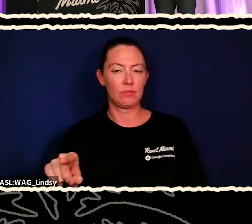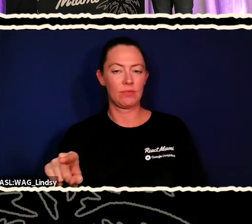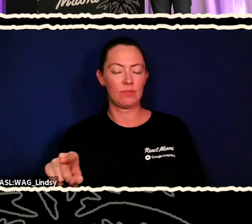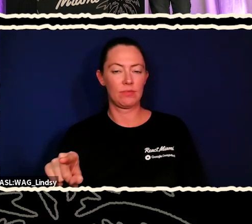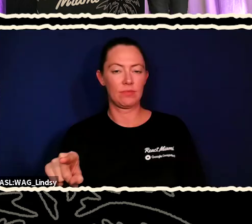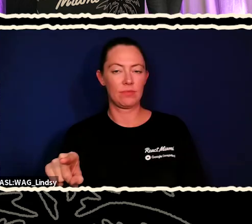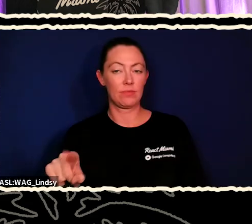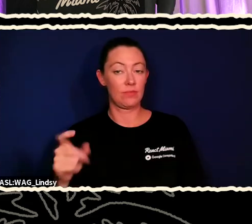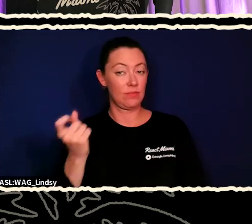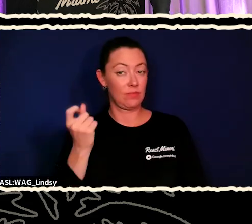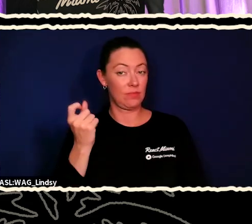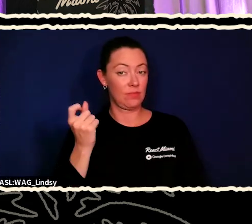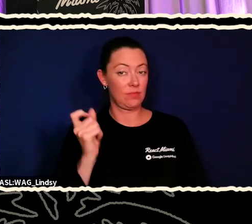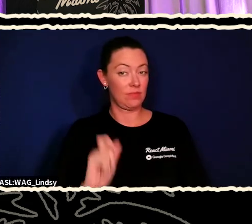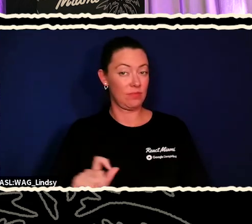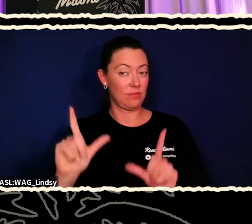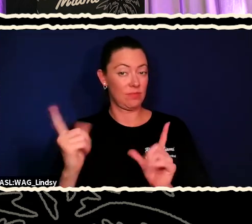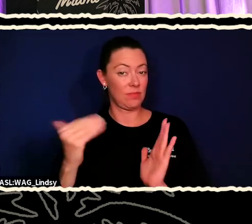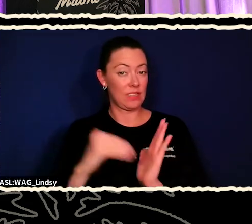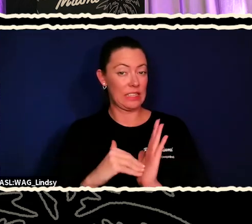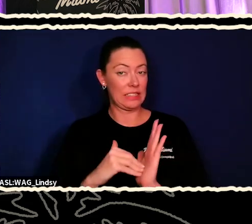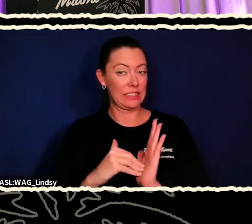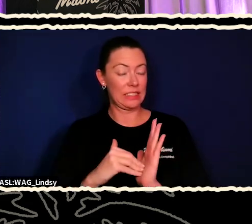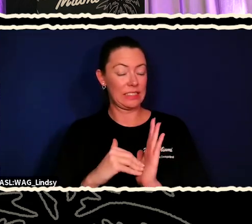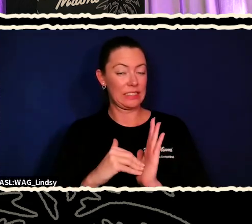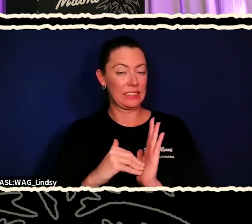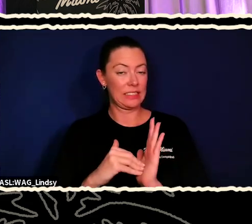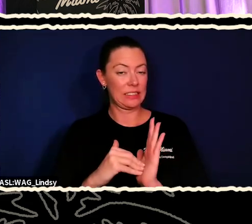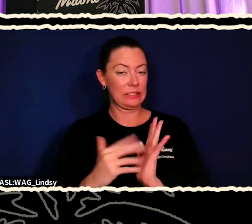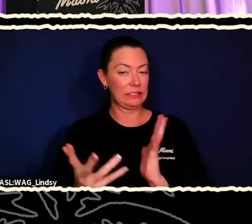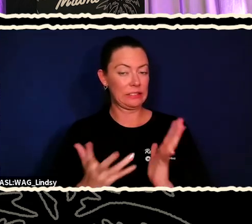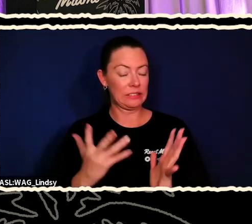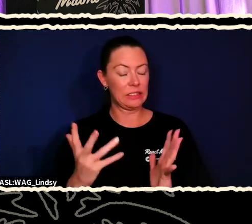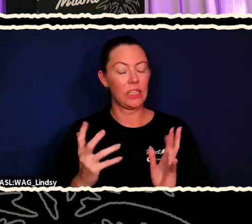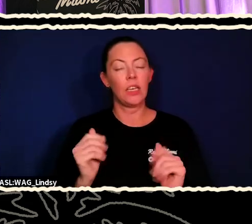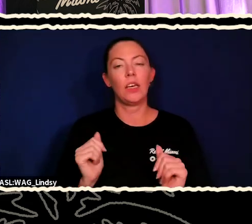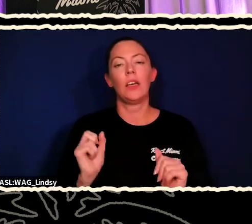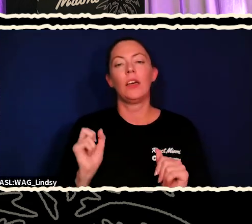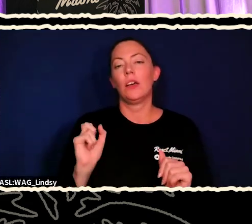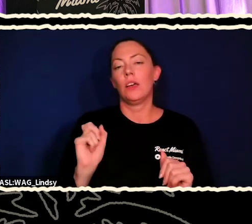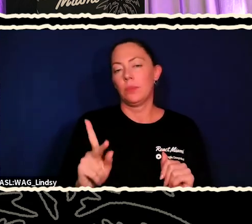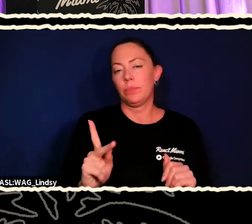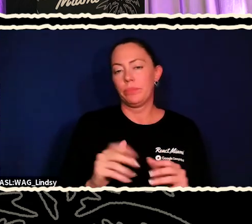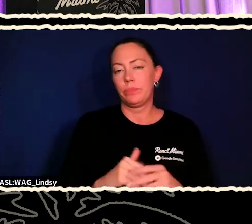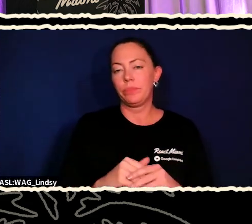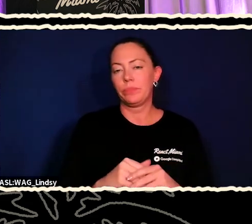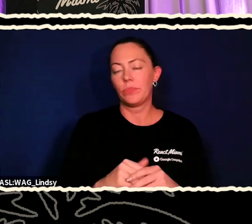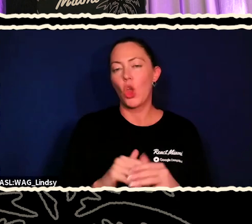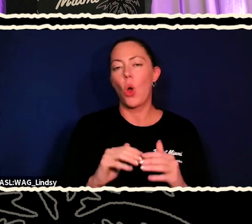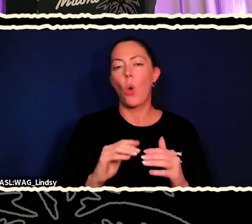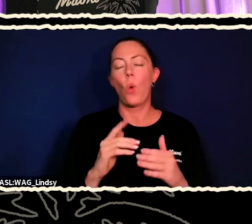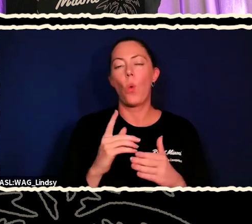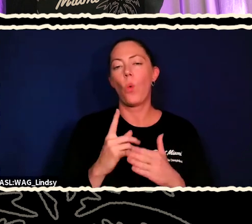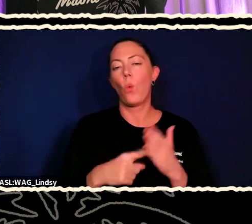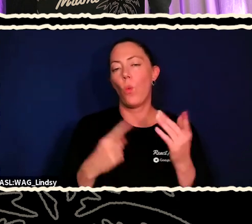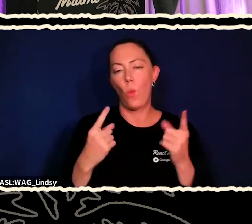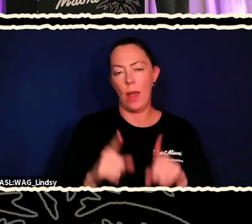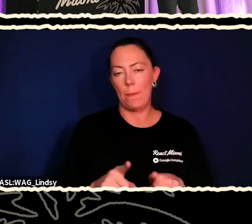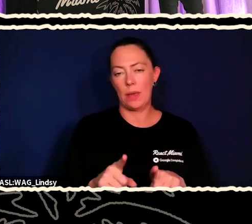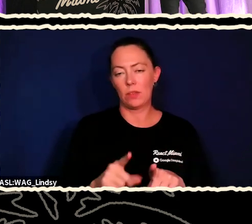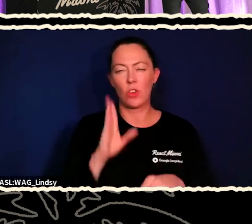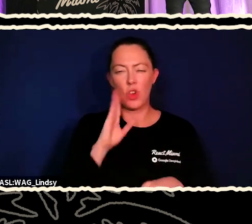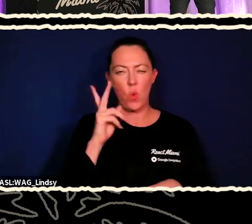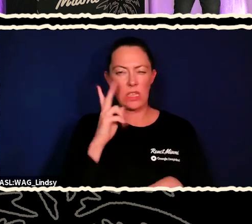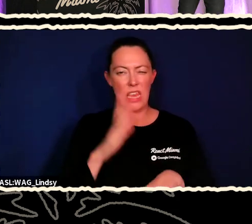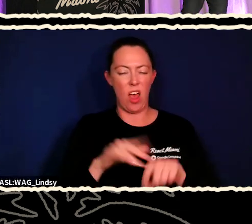We coming back? Yeah? Oh, somehow. OK, so the way it works is I'm going to show, you'll see on the